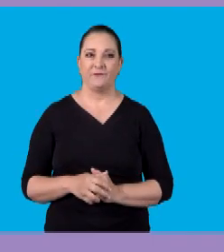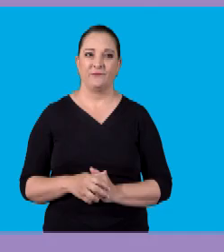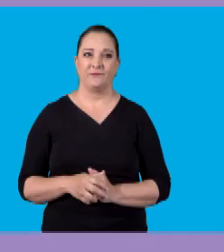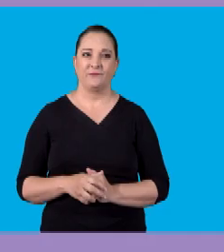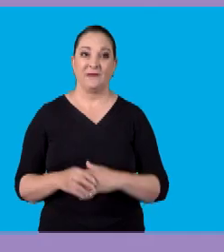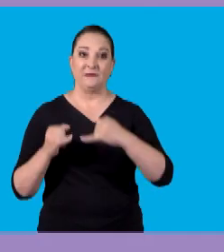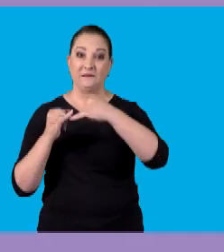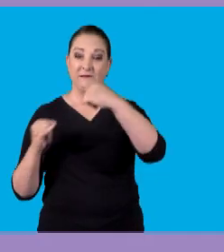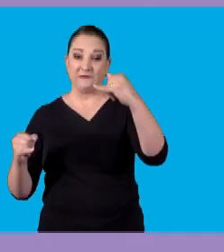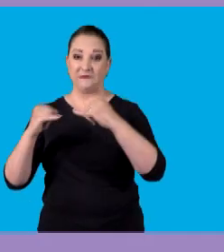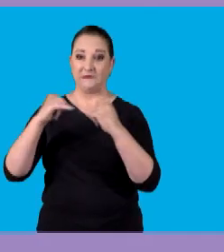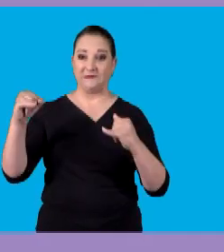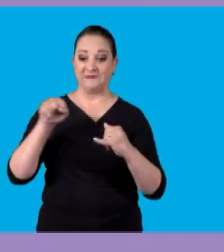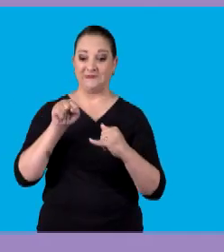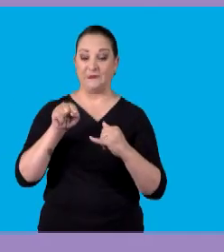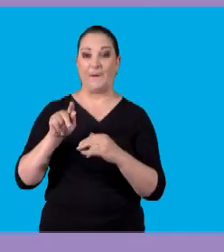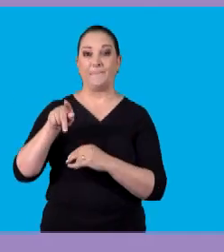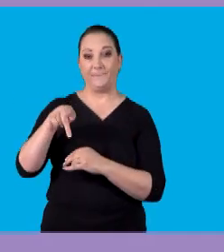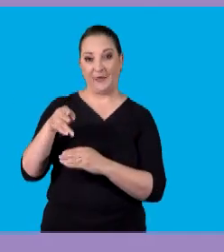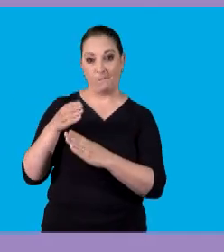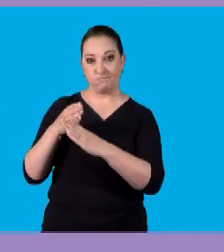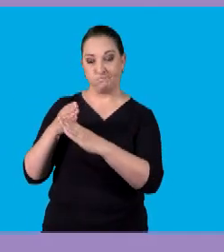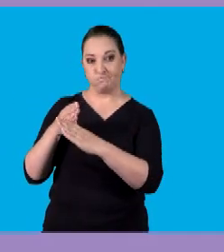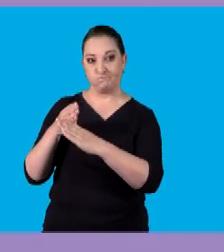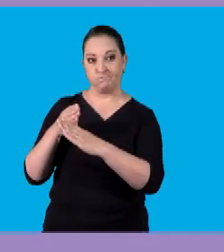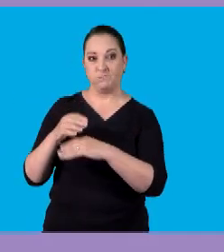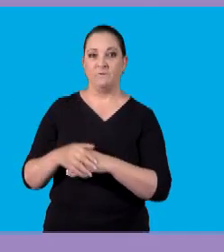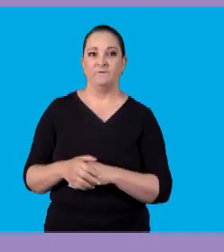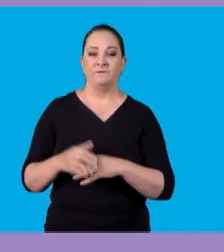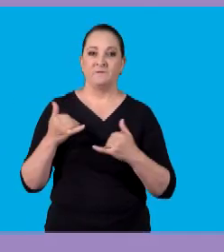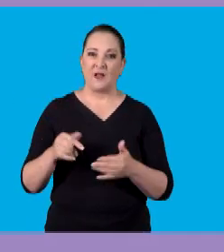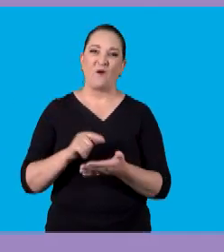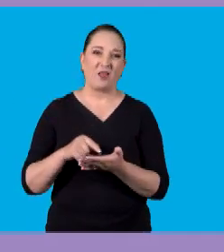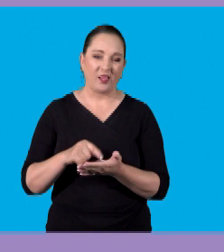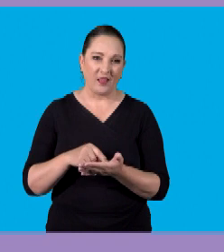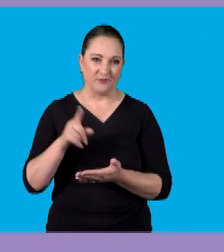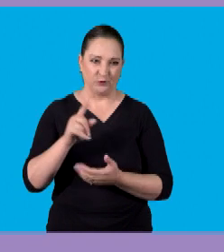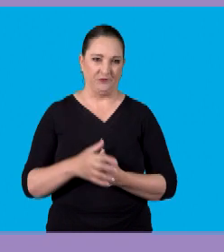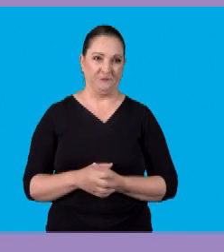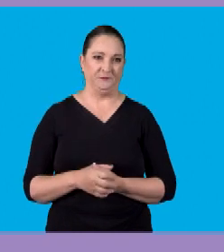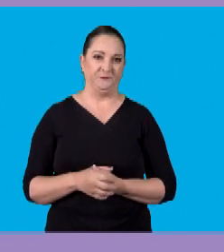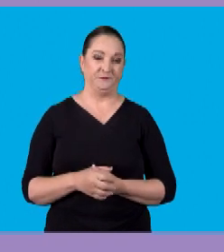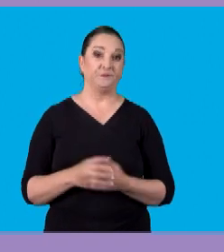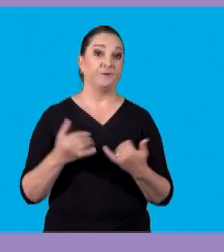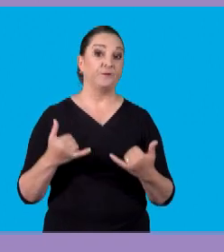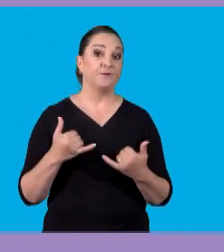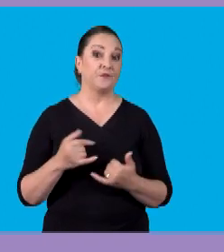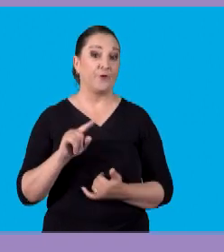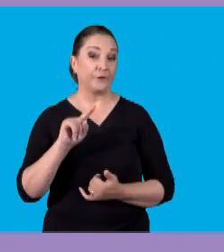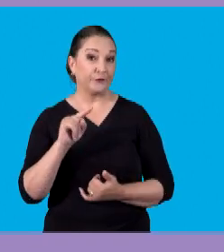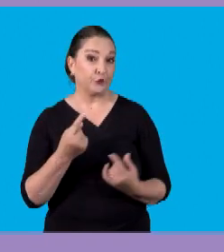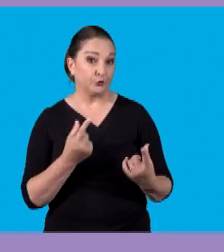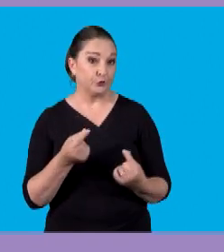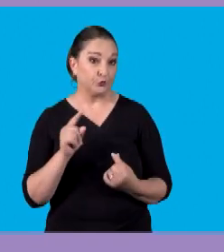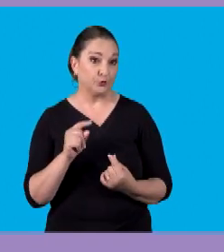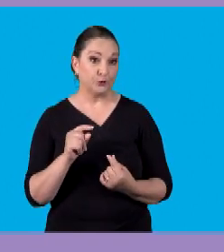degrees. The diagonals meet at P, as we can see there, and then we are required to calculate the following. So we are going to